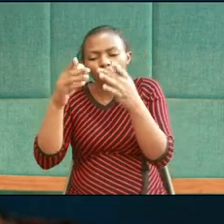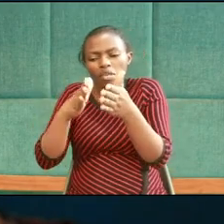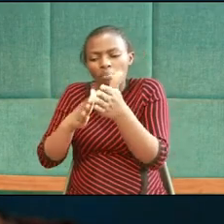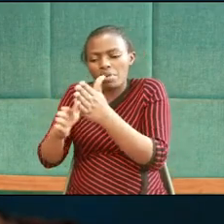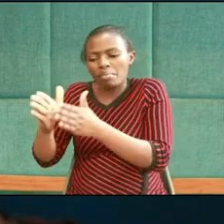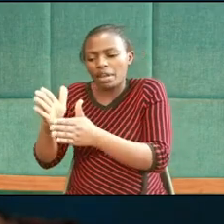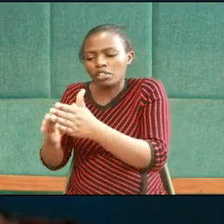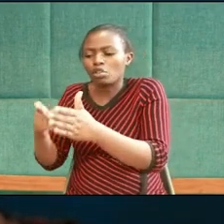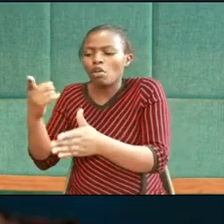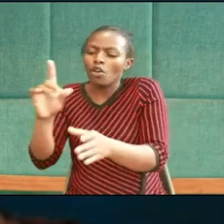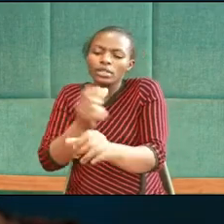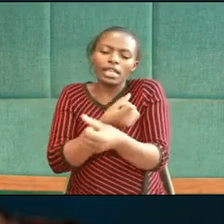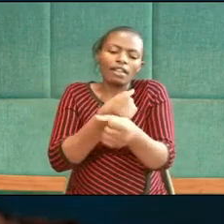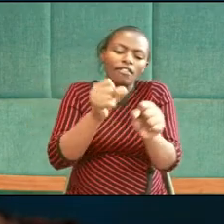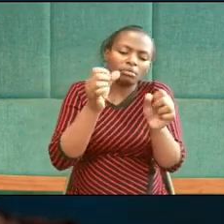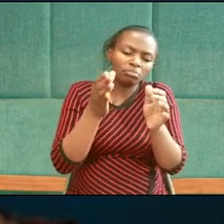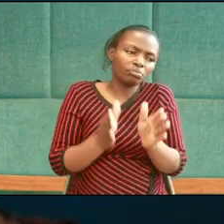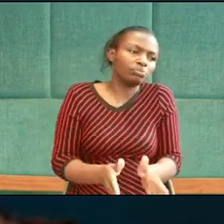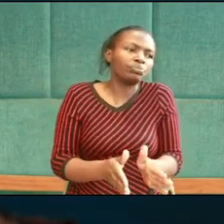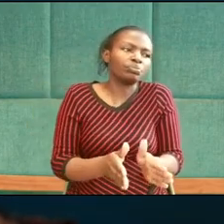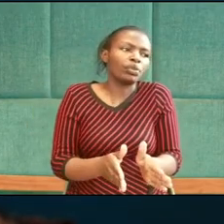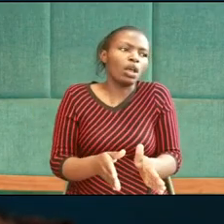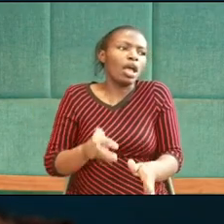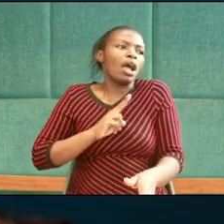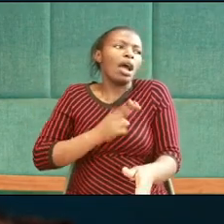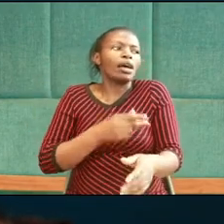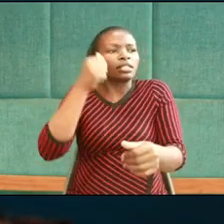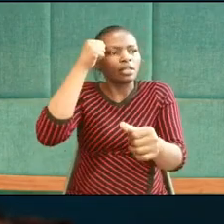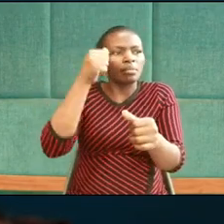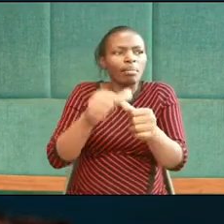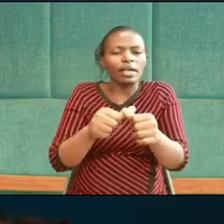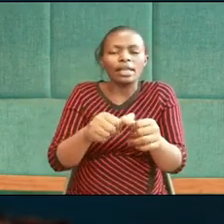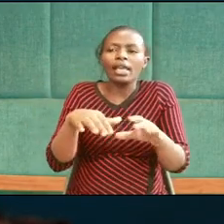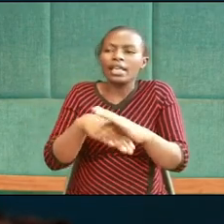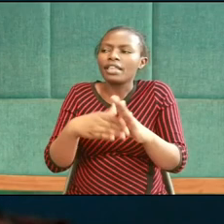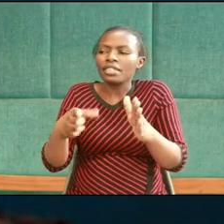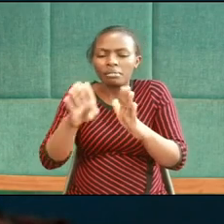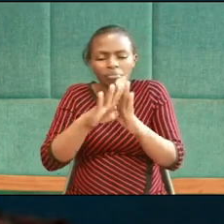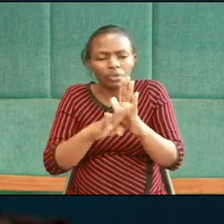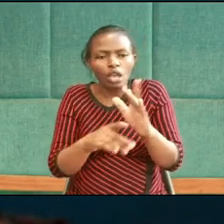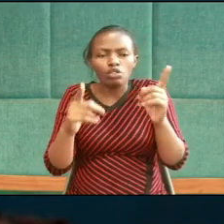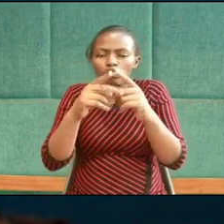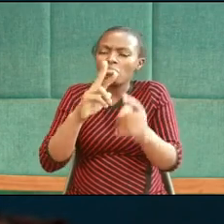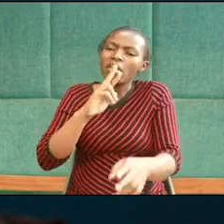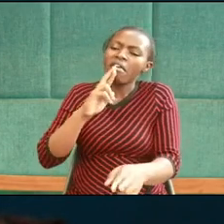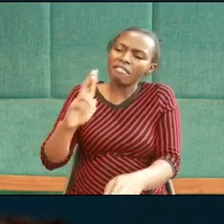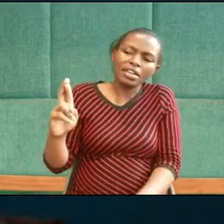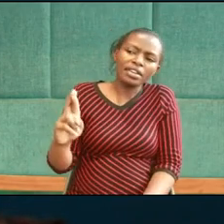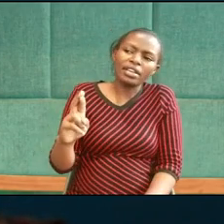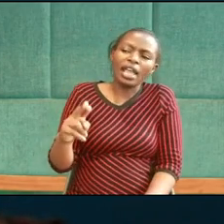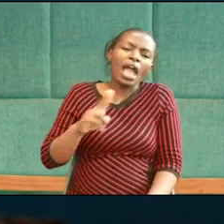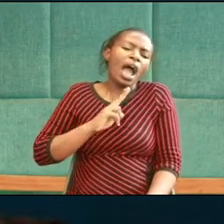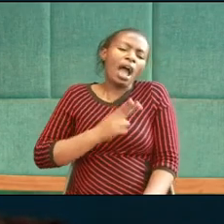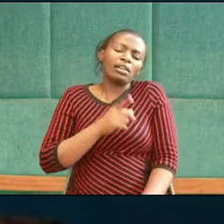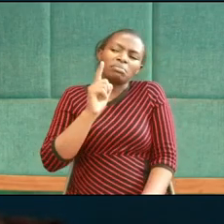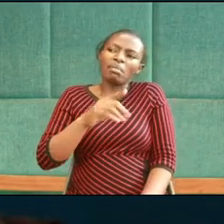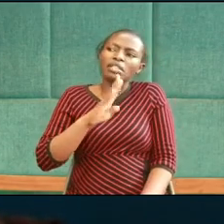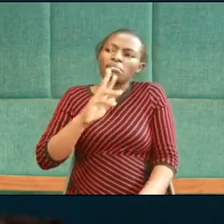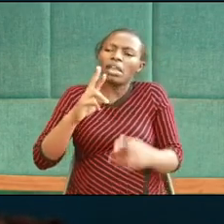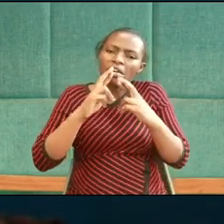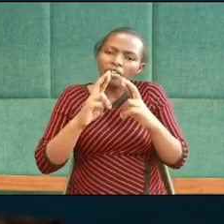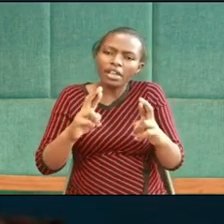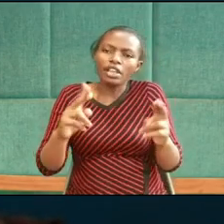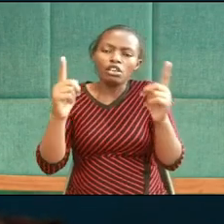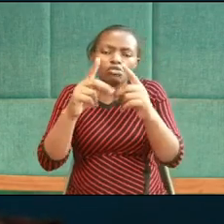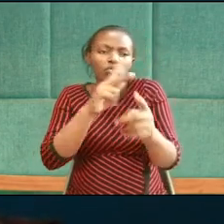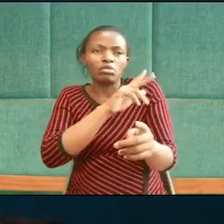for salvation. We are reminded in the scriptures to get ready. We all need to get ready to see